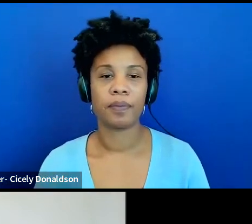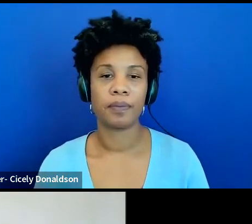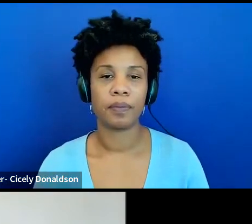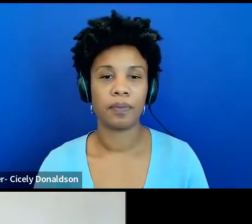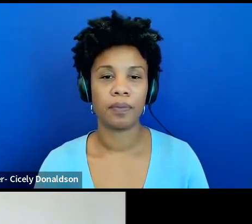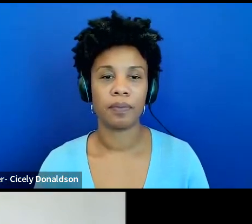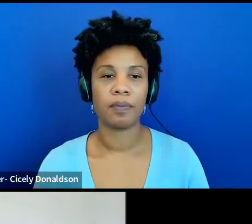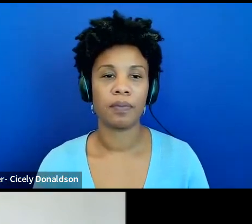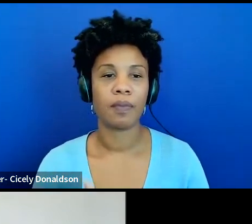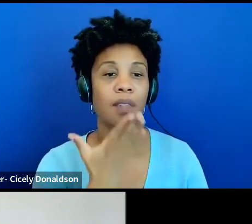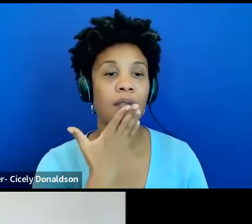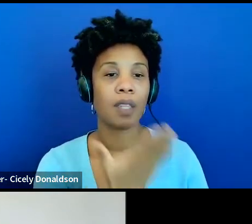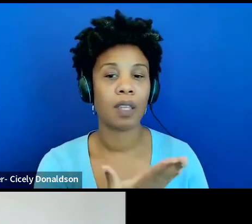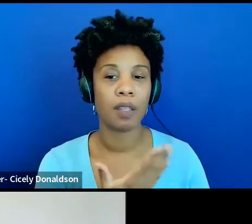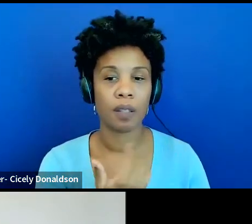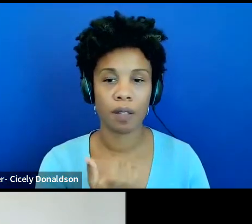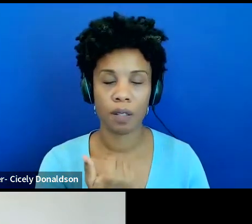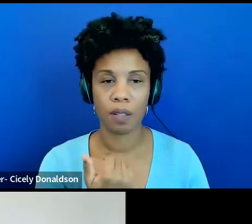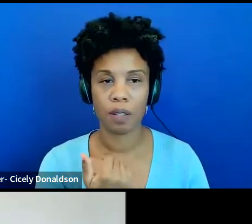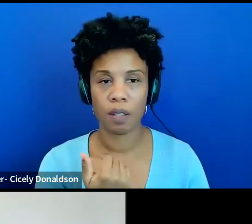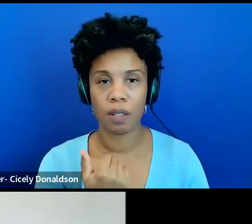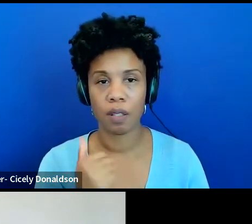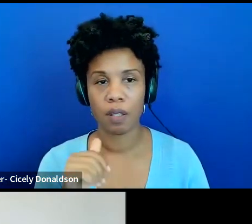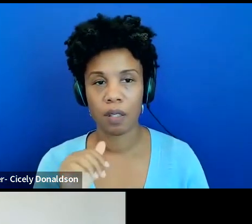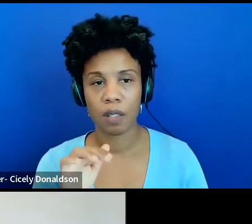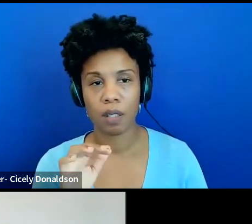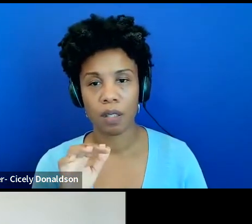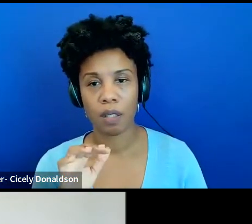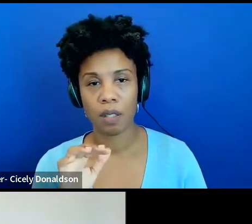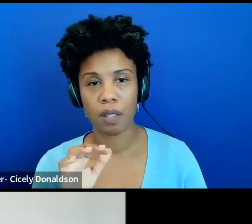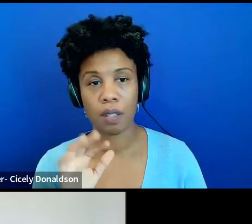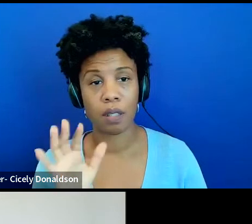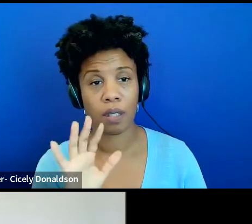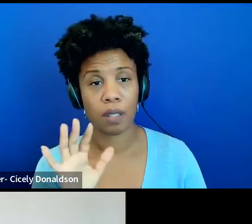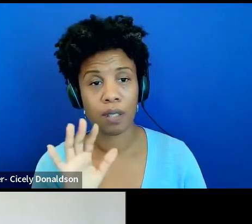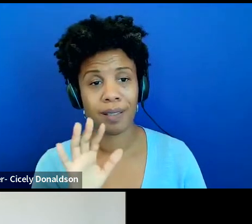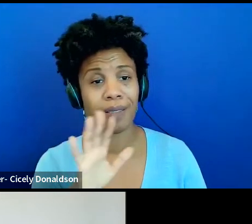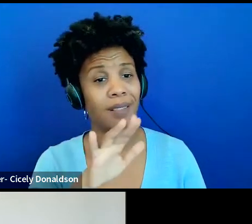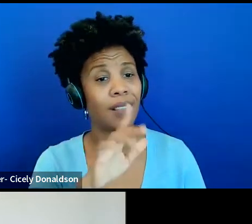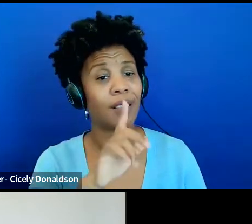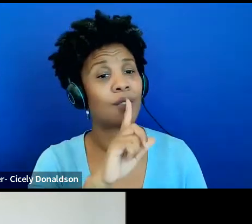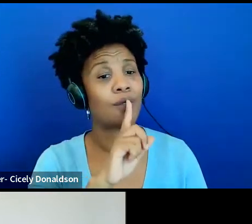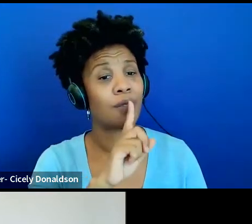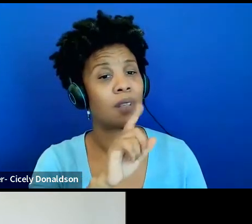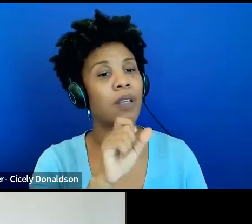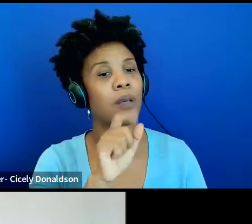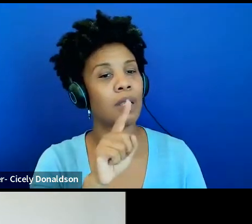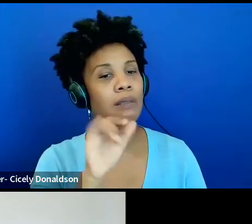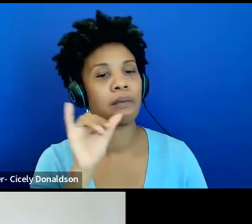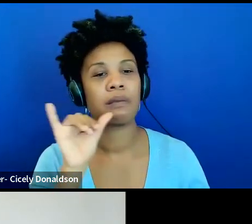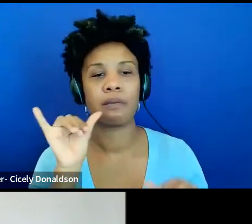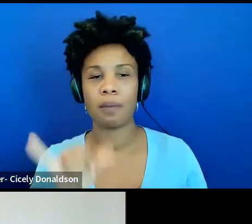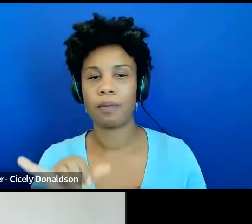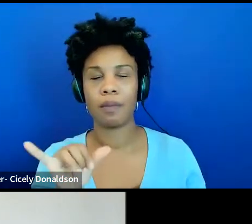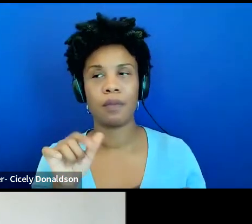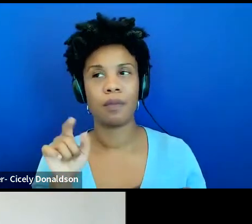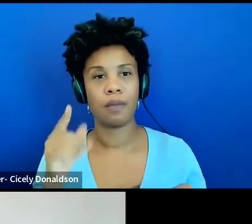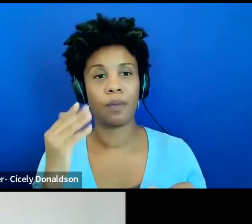All right, thank you. But in truth and in fact, the unemployment rate among persons with disabilities is very